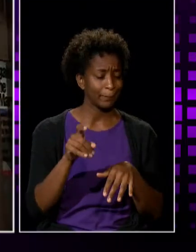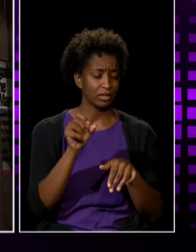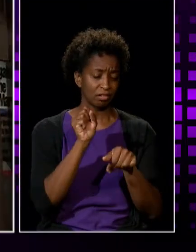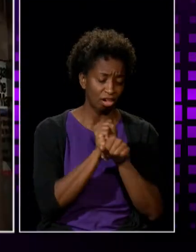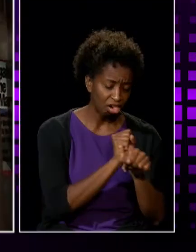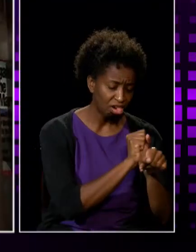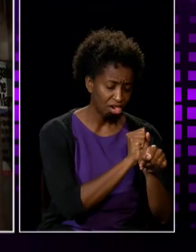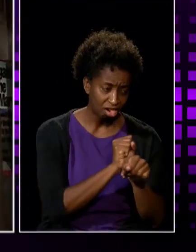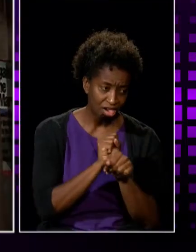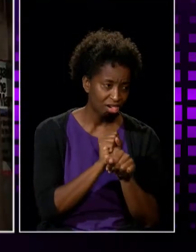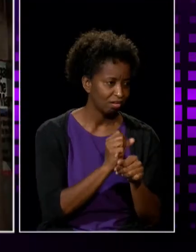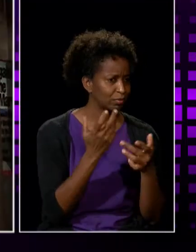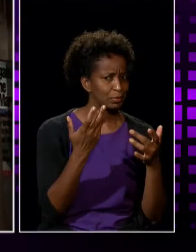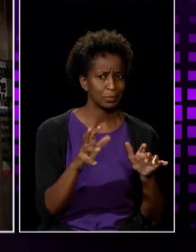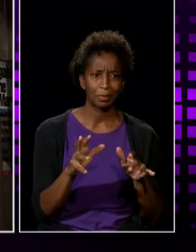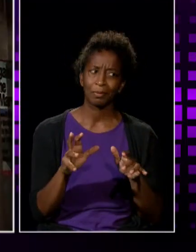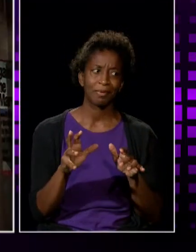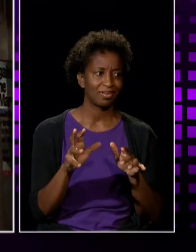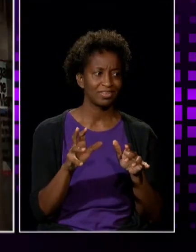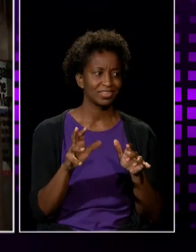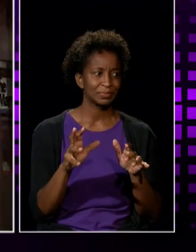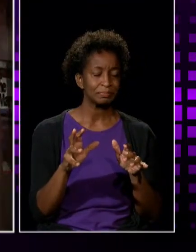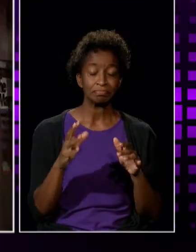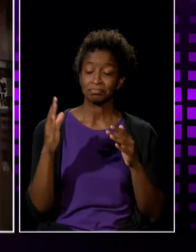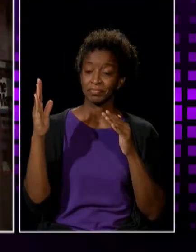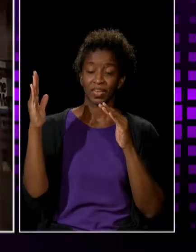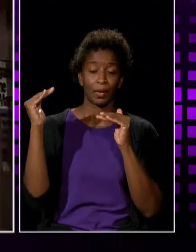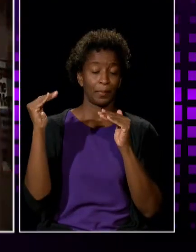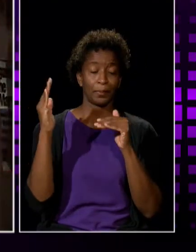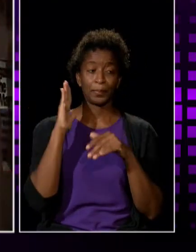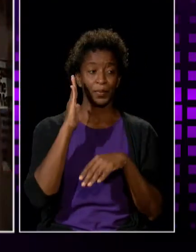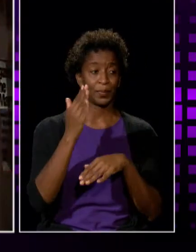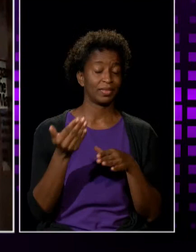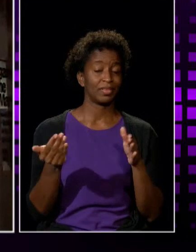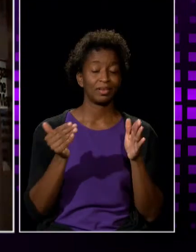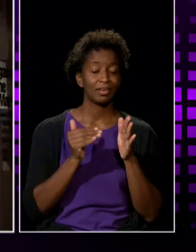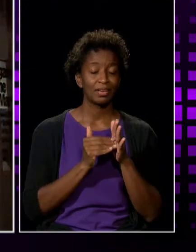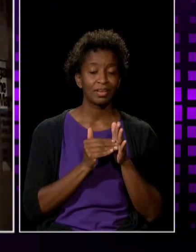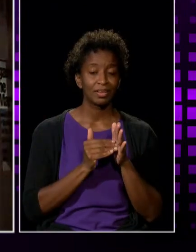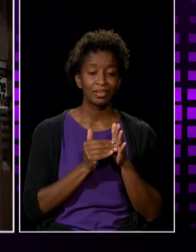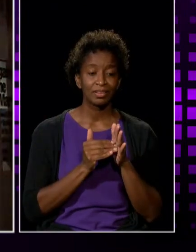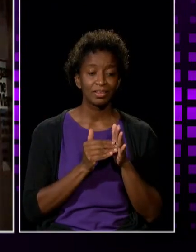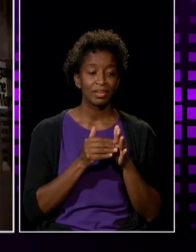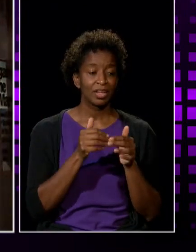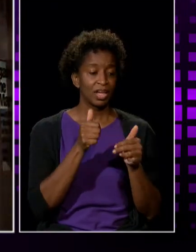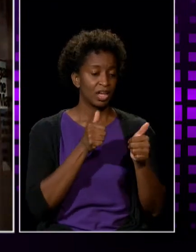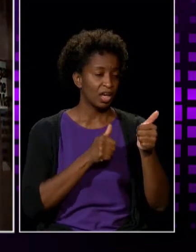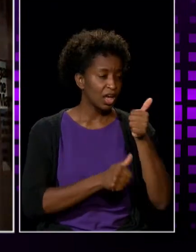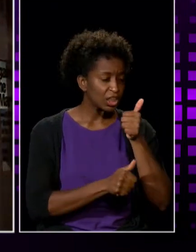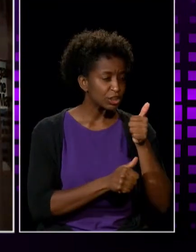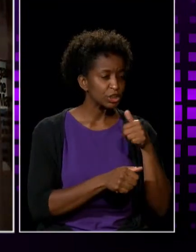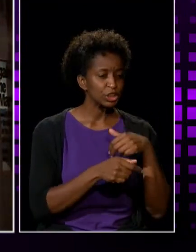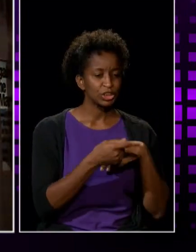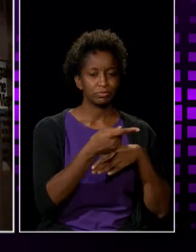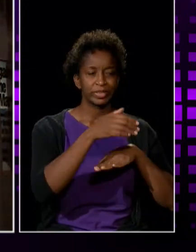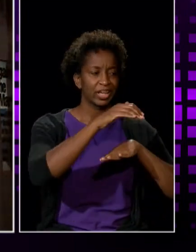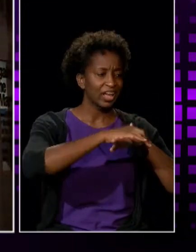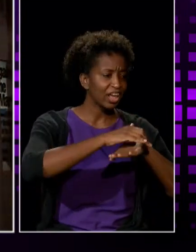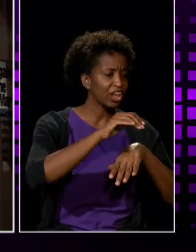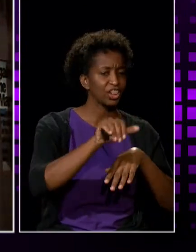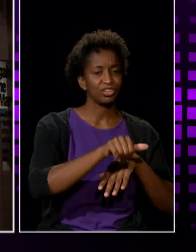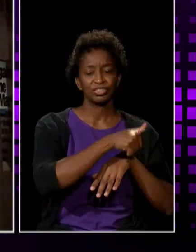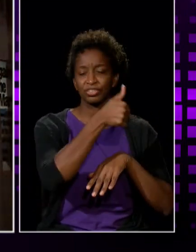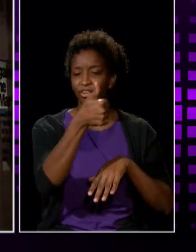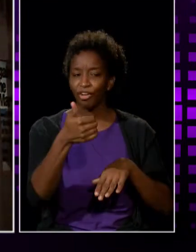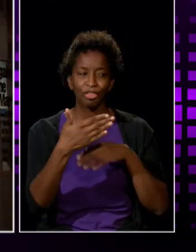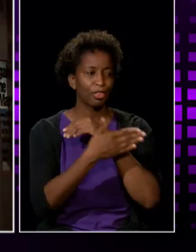against. I would hope at the same time that there will be no Barbadian that will come under the yoke of colonialism for which there will need to be a Grantley